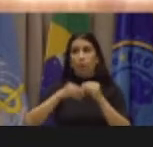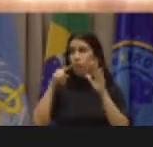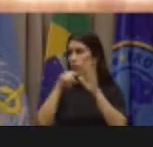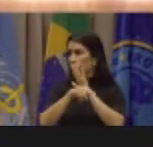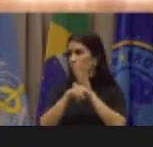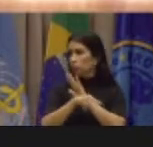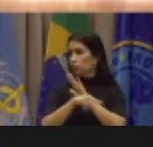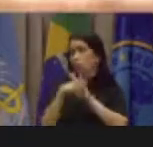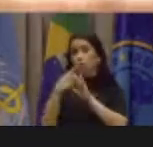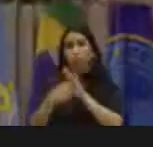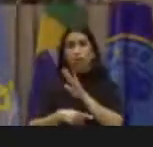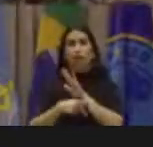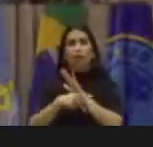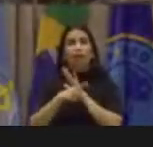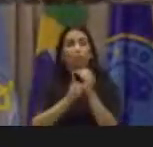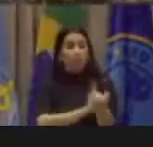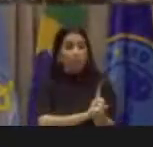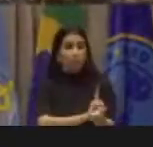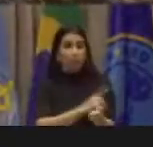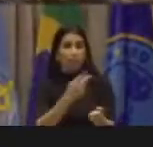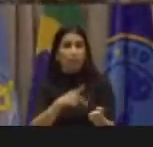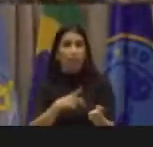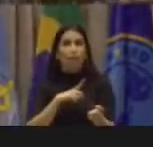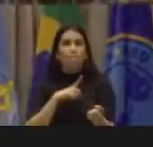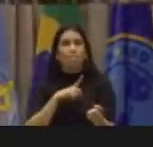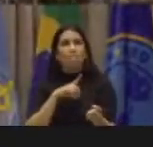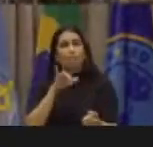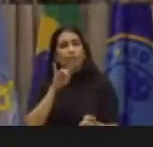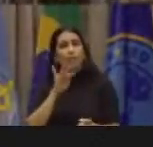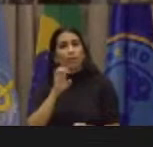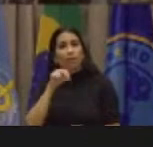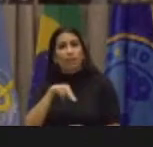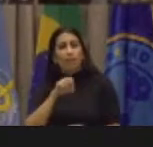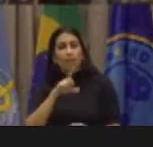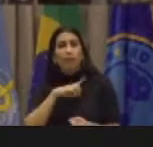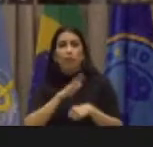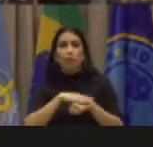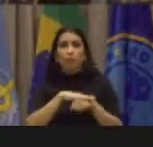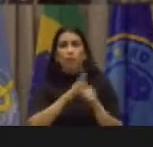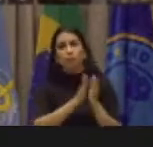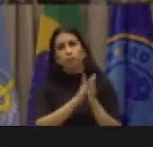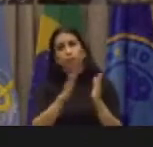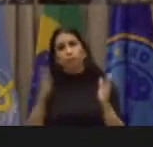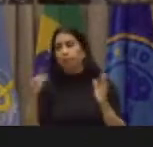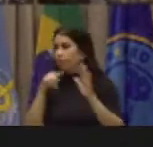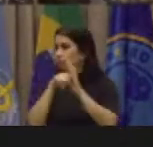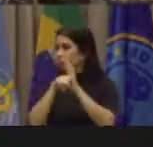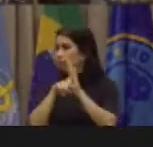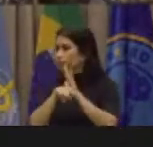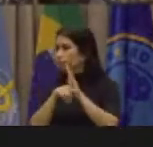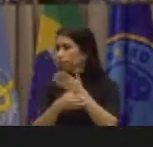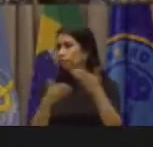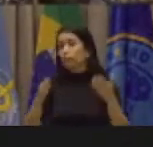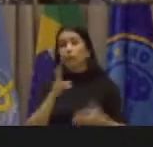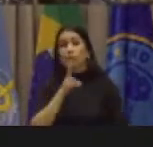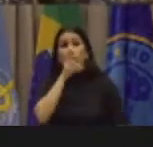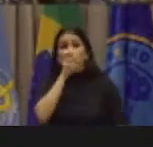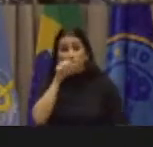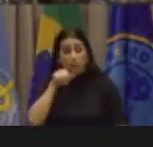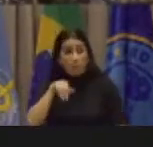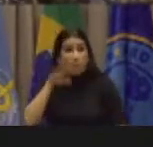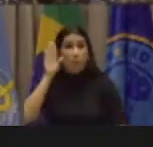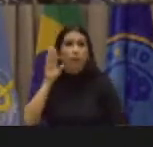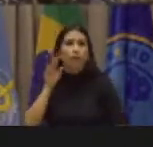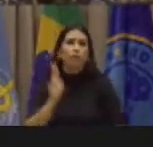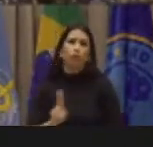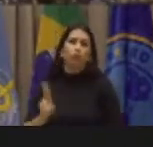question about diabetes post-COVID is one of the items of the research. It's one of the questions. So